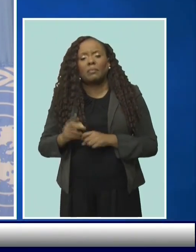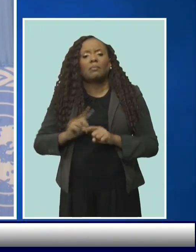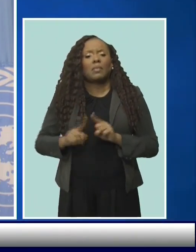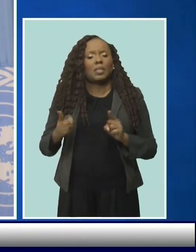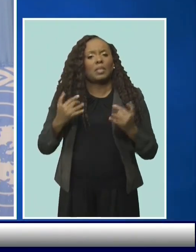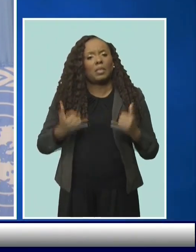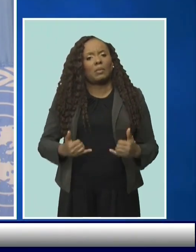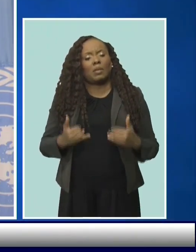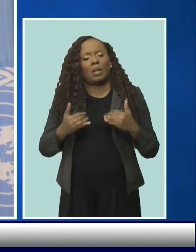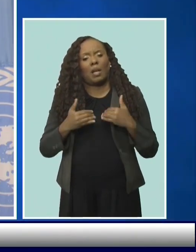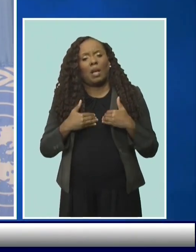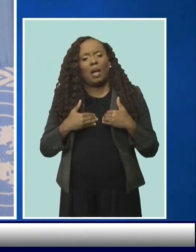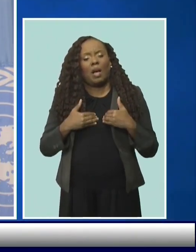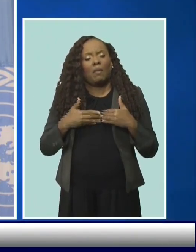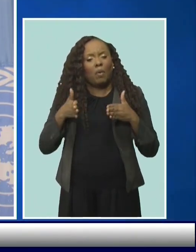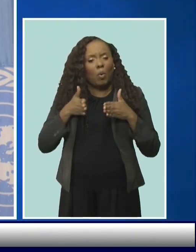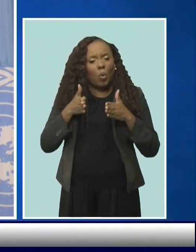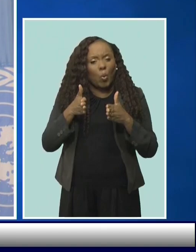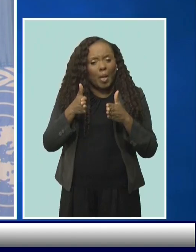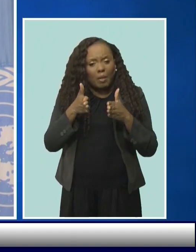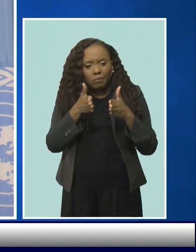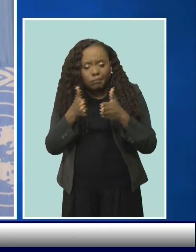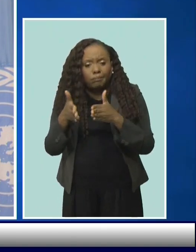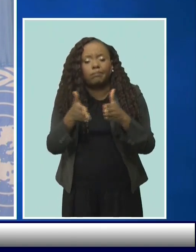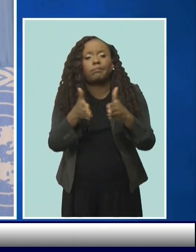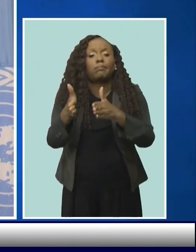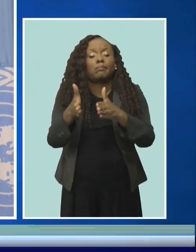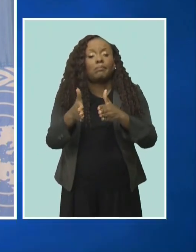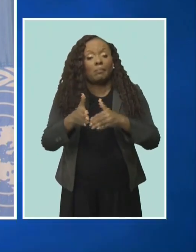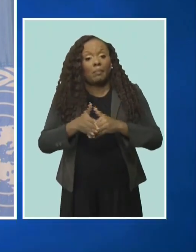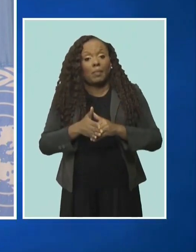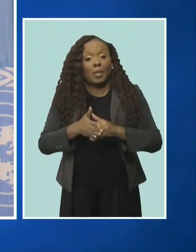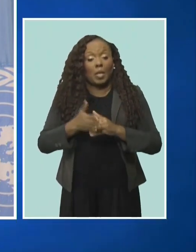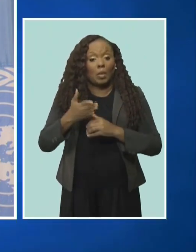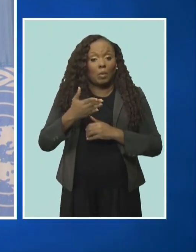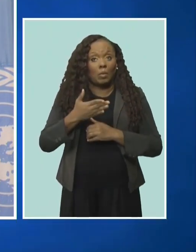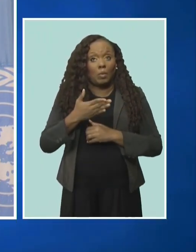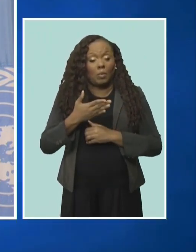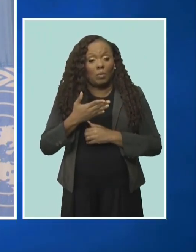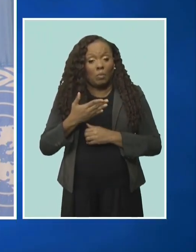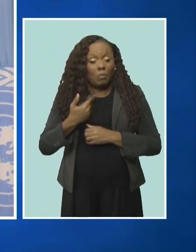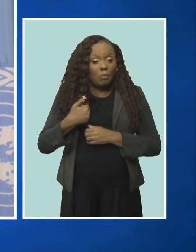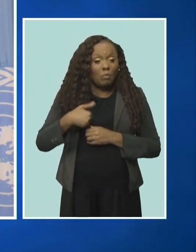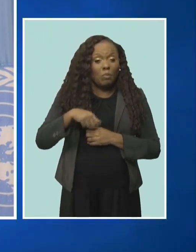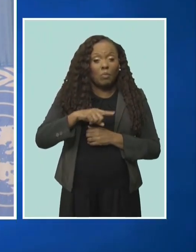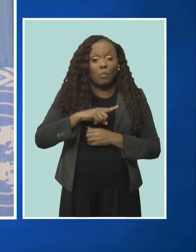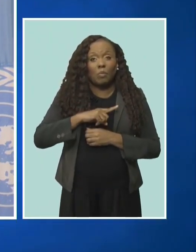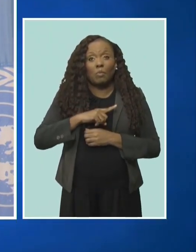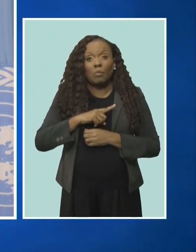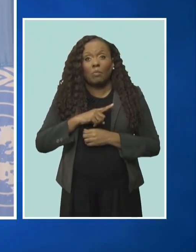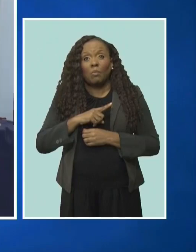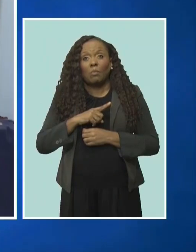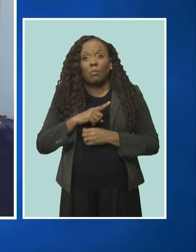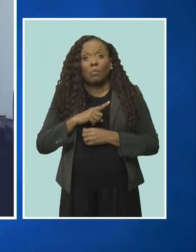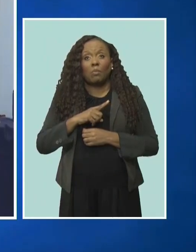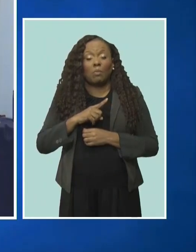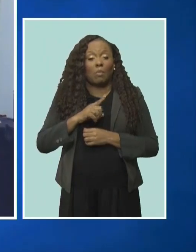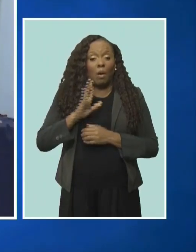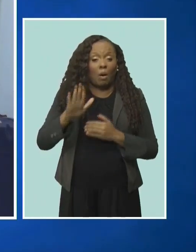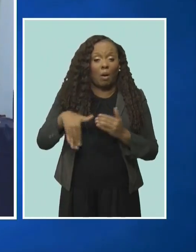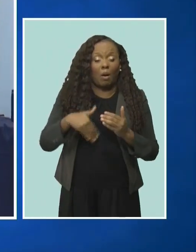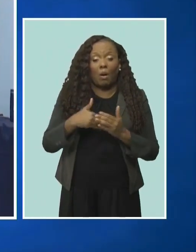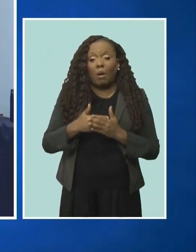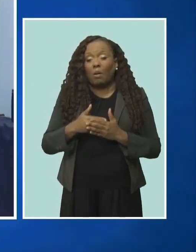follow. And I'm confident that if we're not all going to need to capture all 39 of